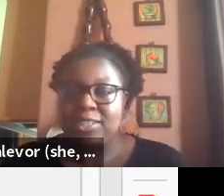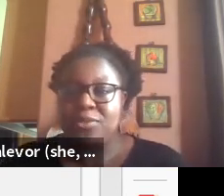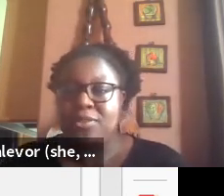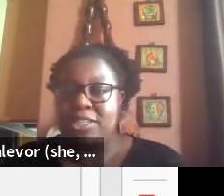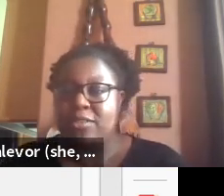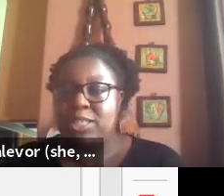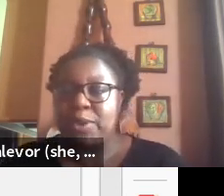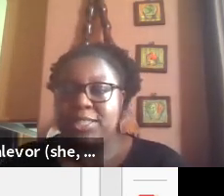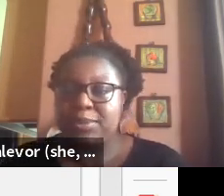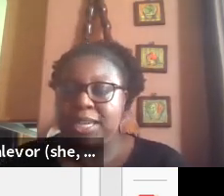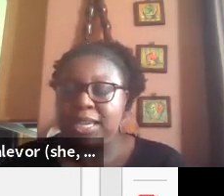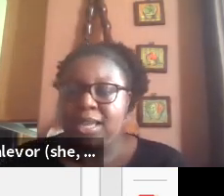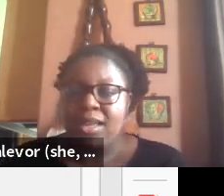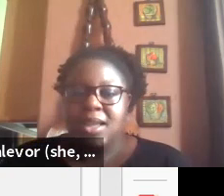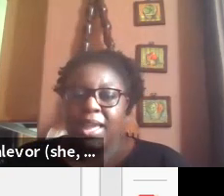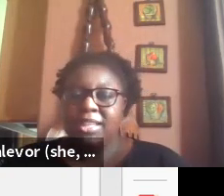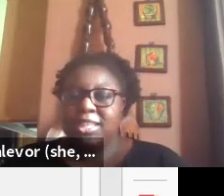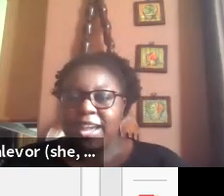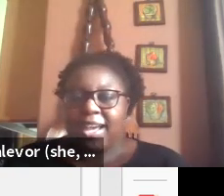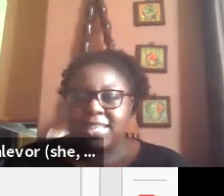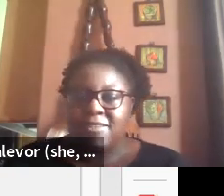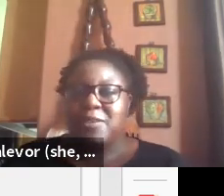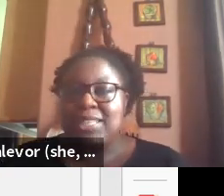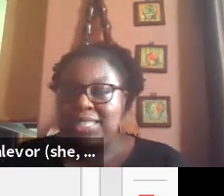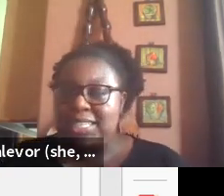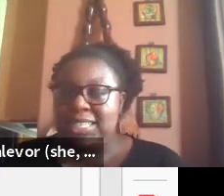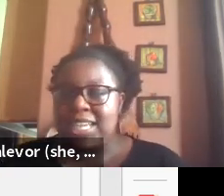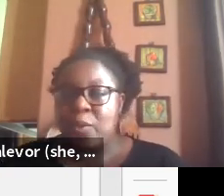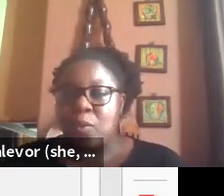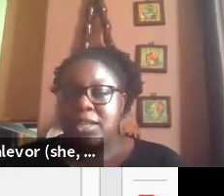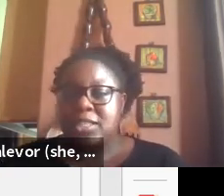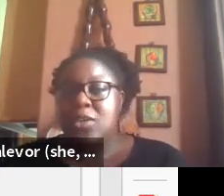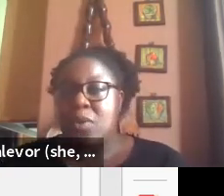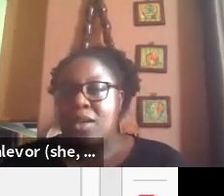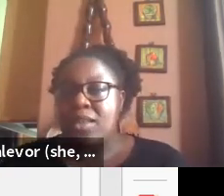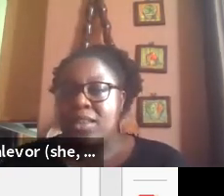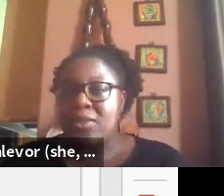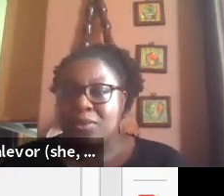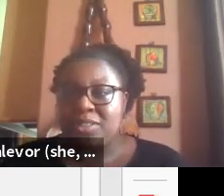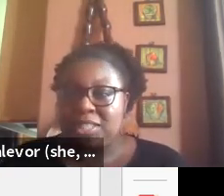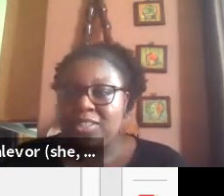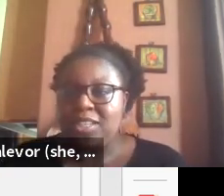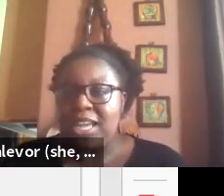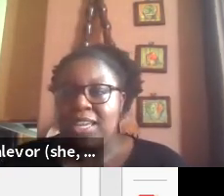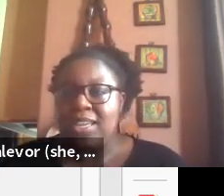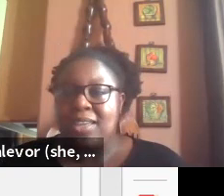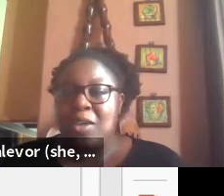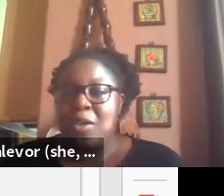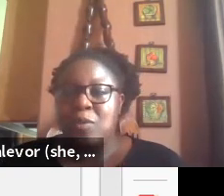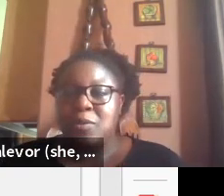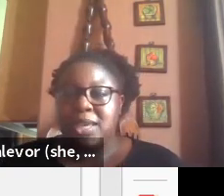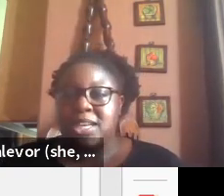these things to fruition responsibly. And so I ask everyone listening today, what do you want the world to look